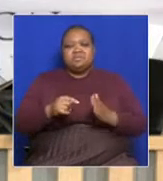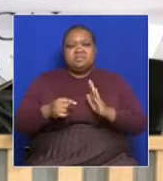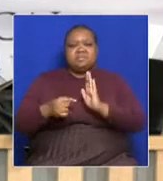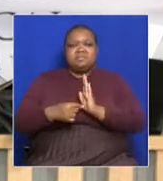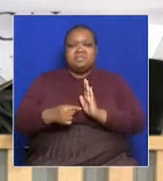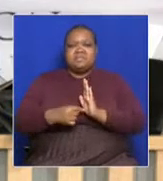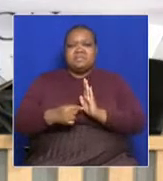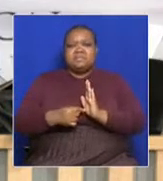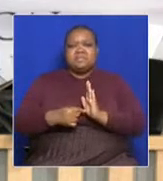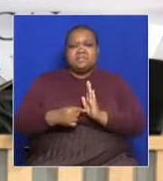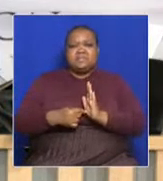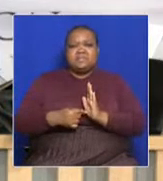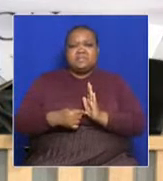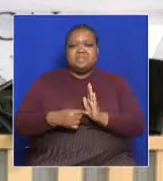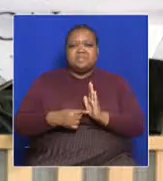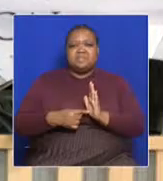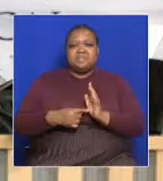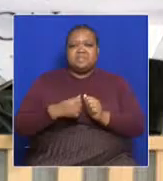Prescript, yes.